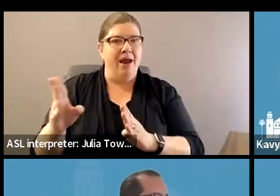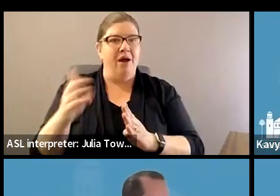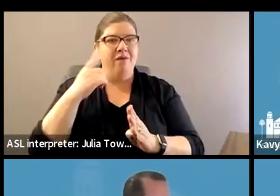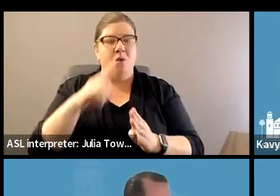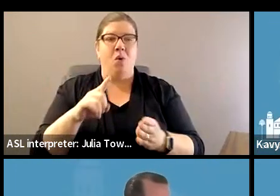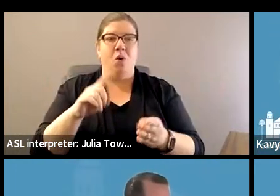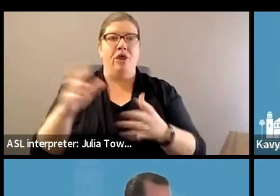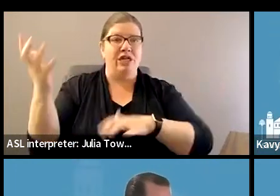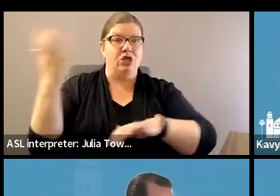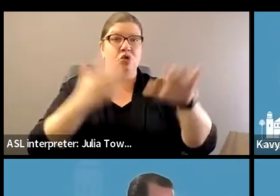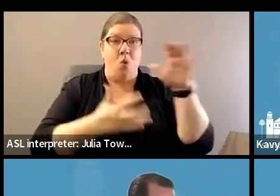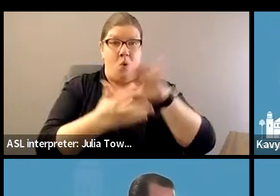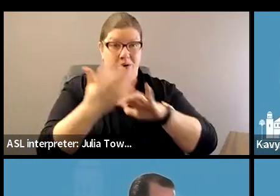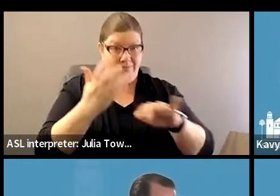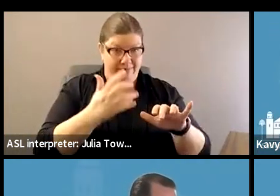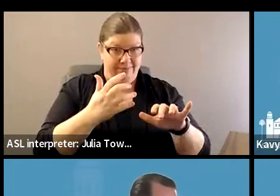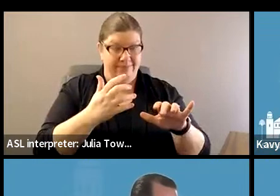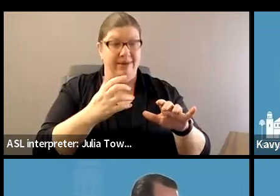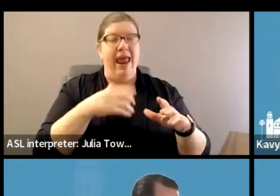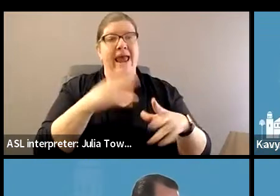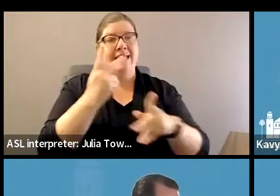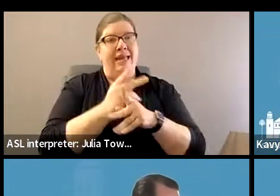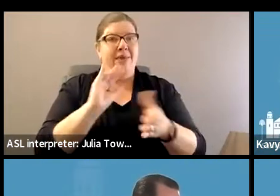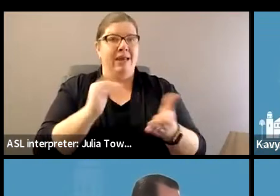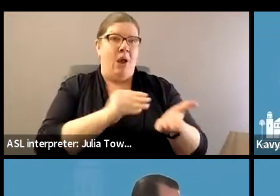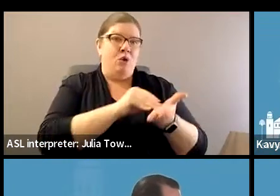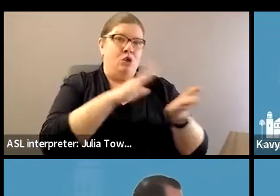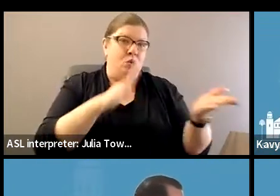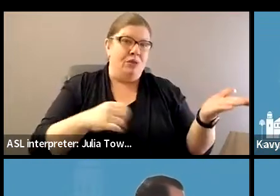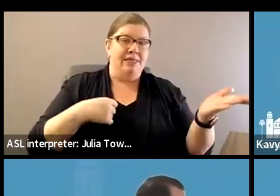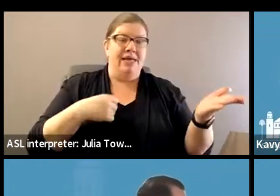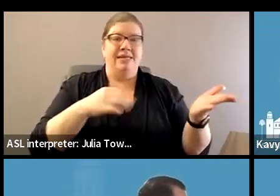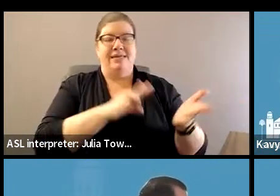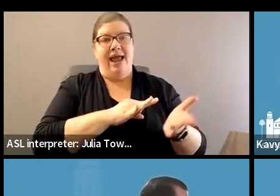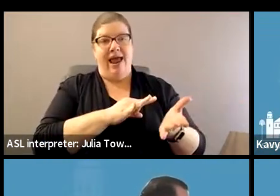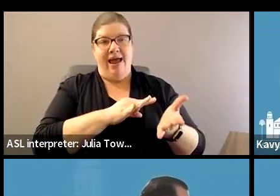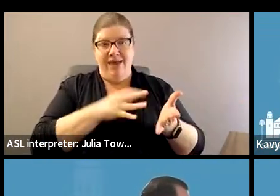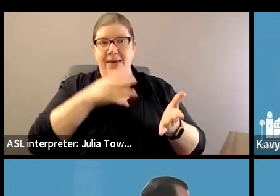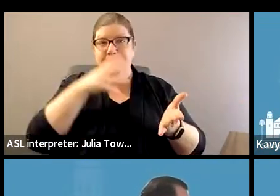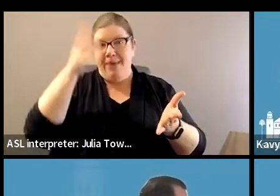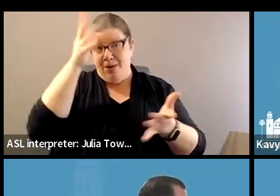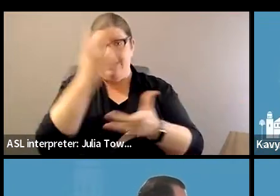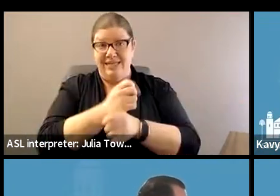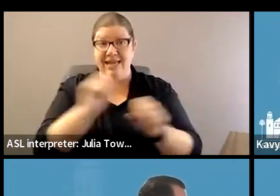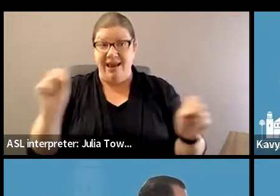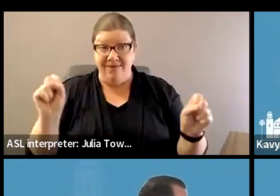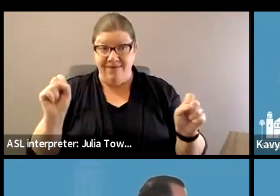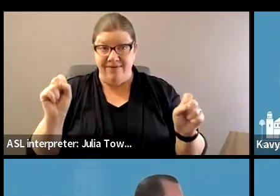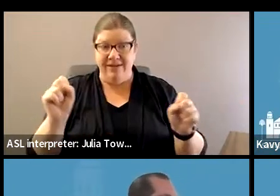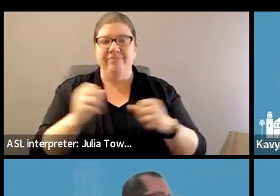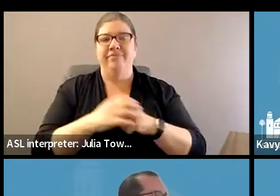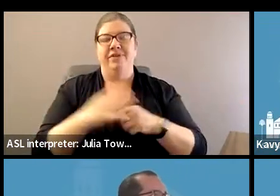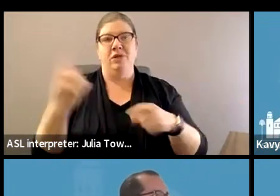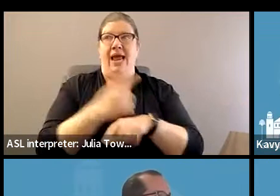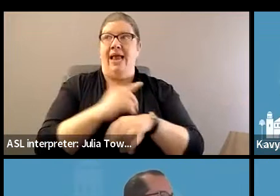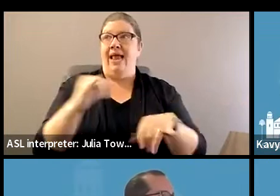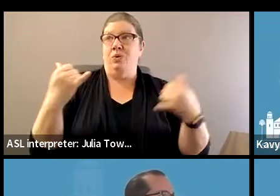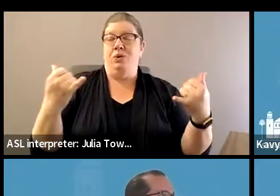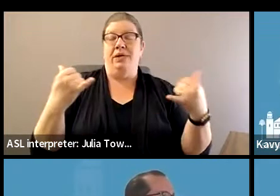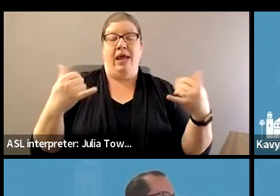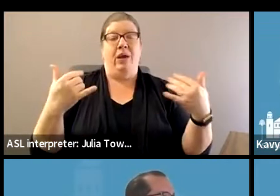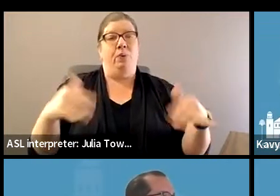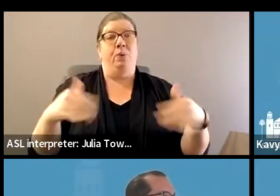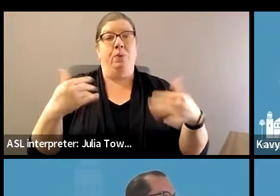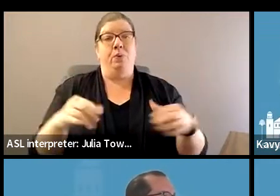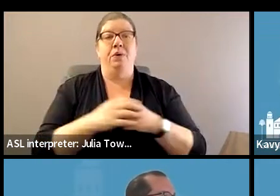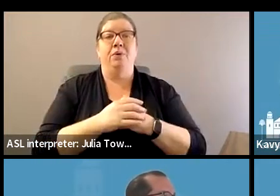the storm and keeping our students and staff, and parents safe. On a day like today, we